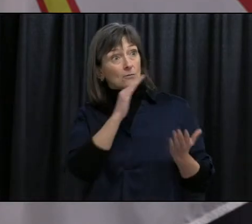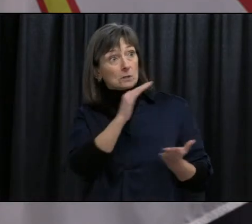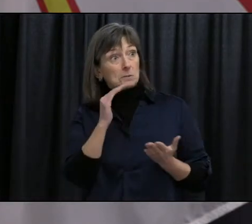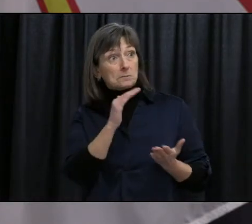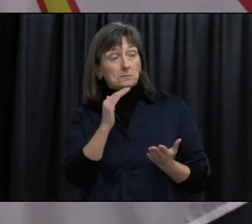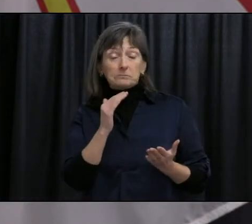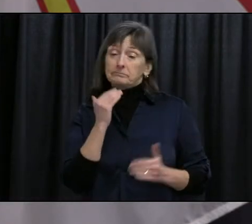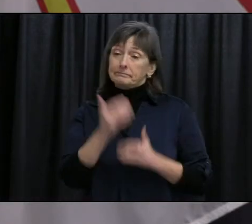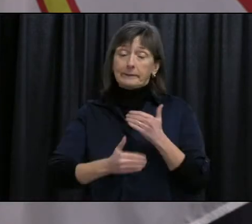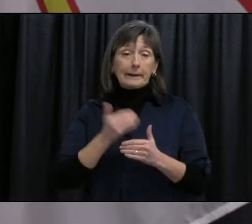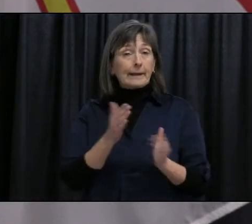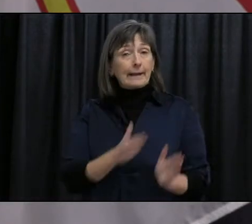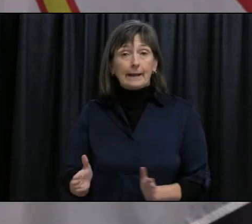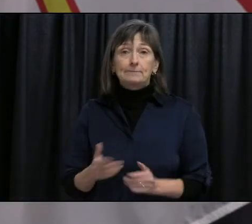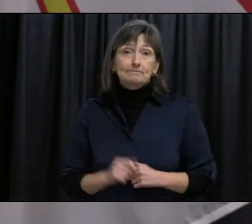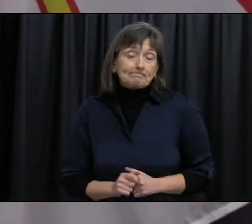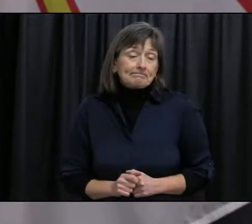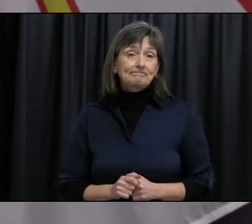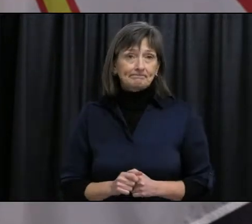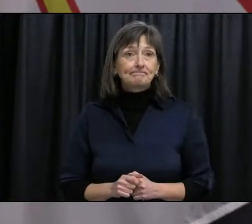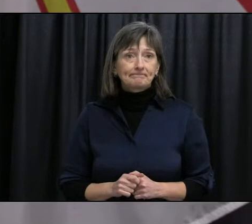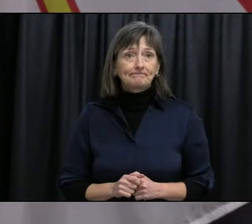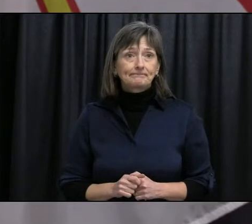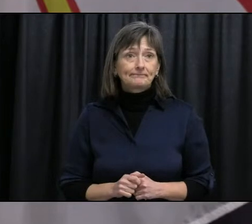that's what we expect.